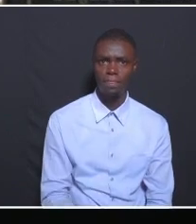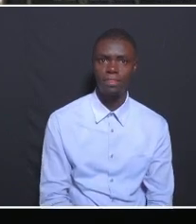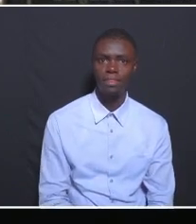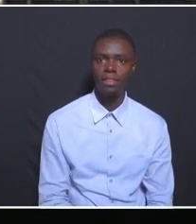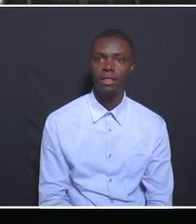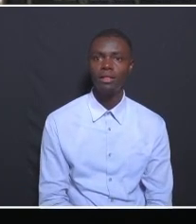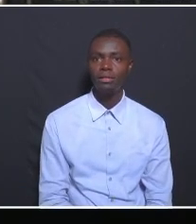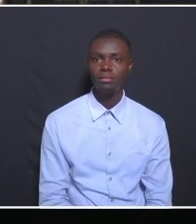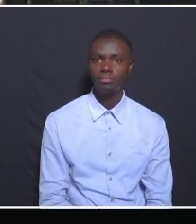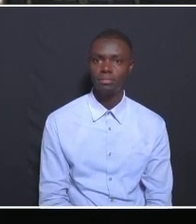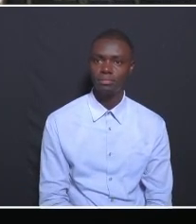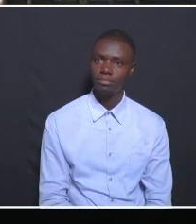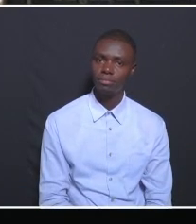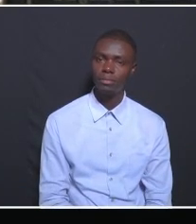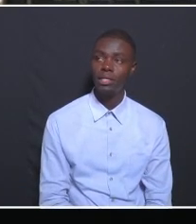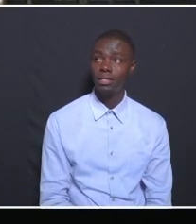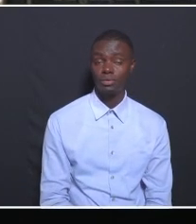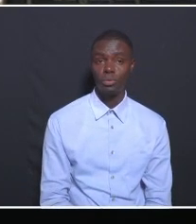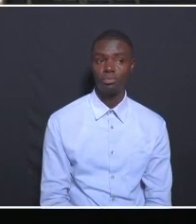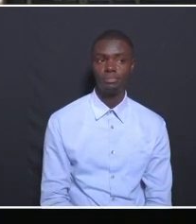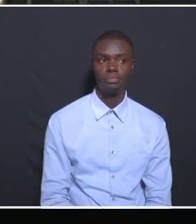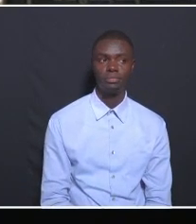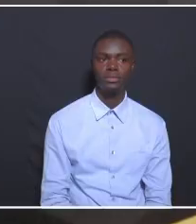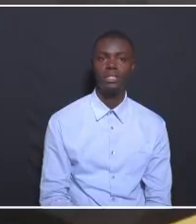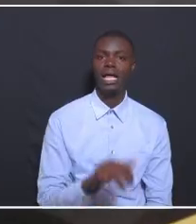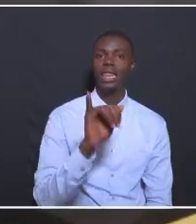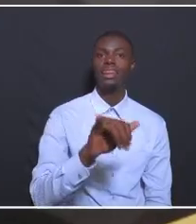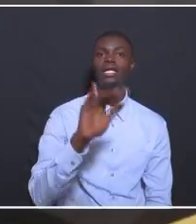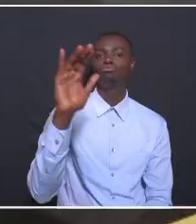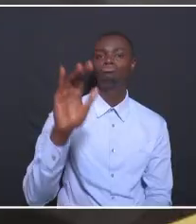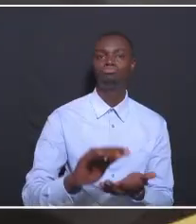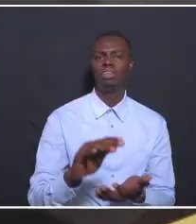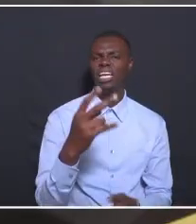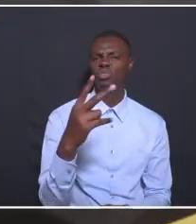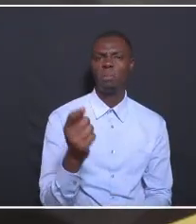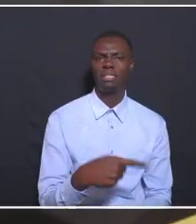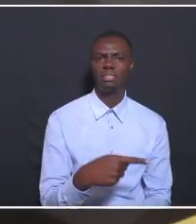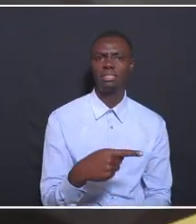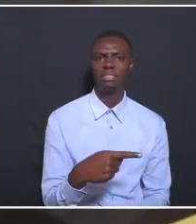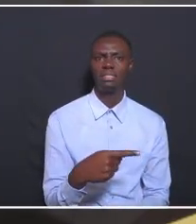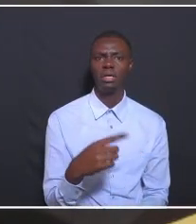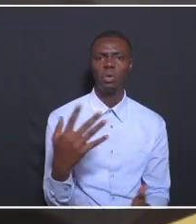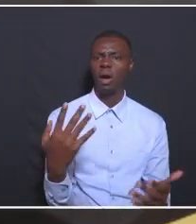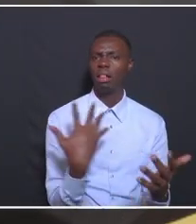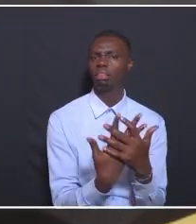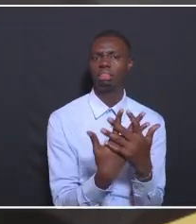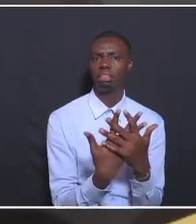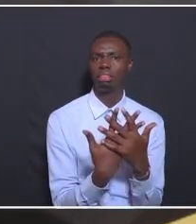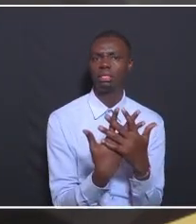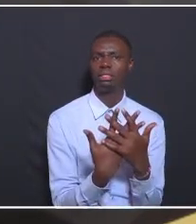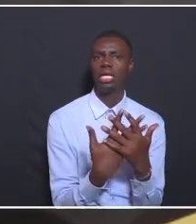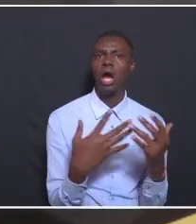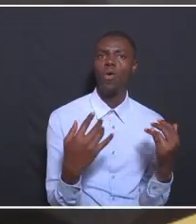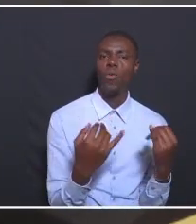Yeah, so essentially that reduced almost like 2 months. We were like, you know, trying